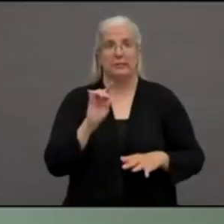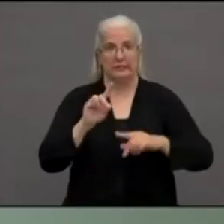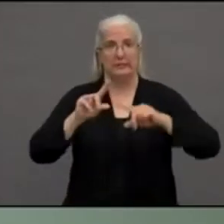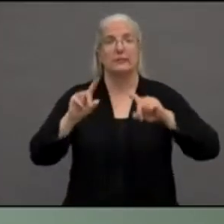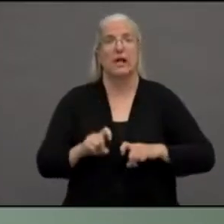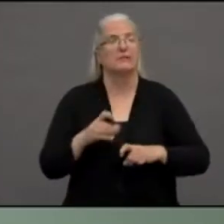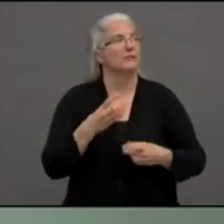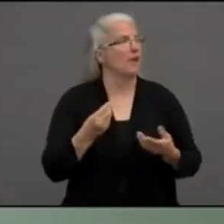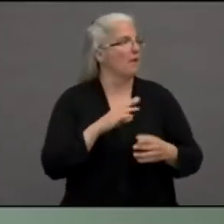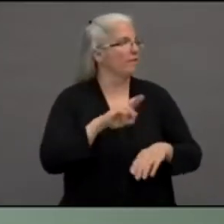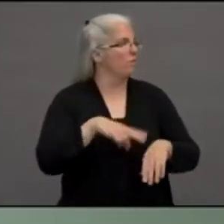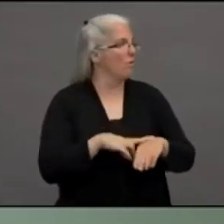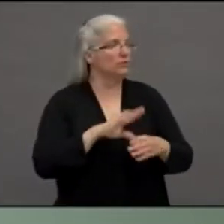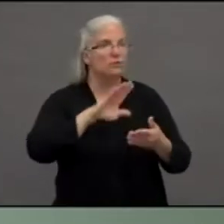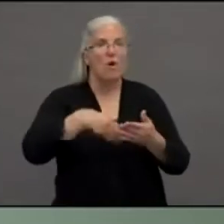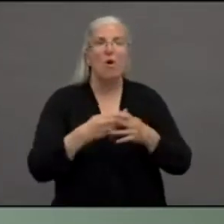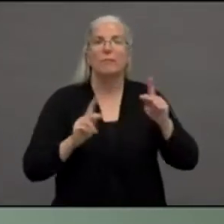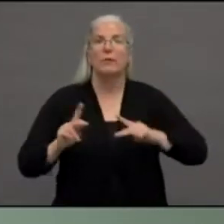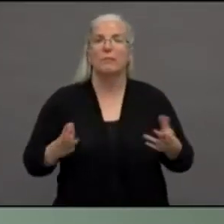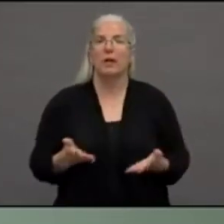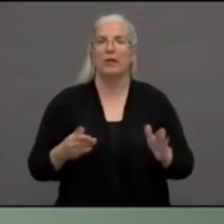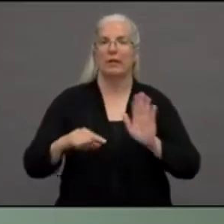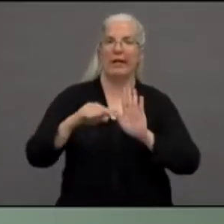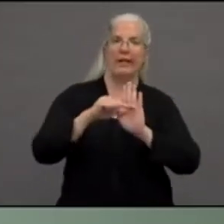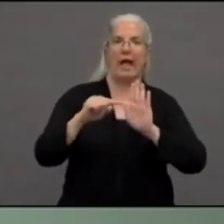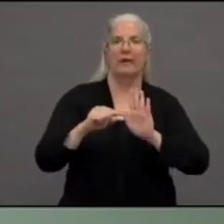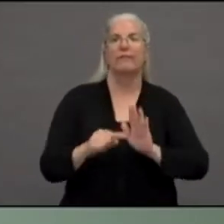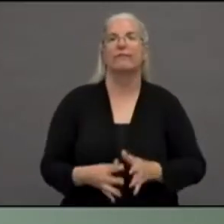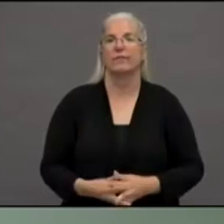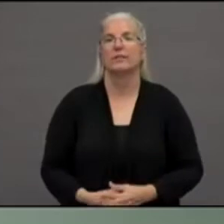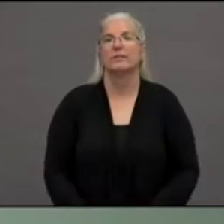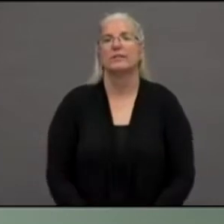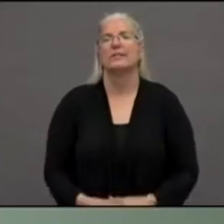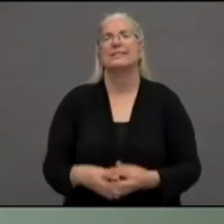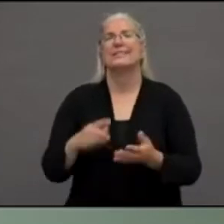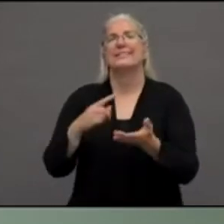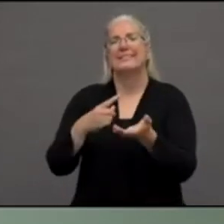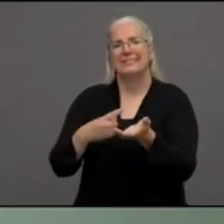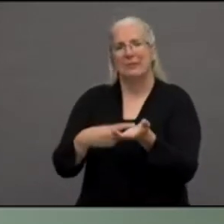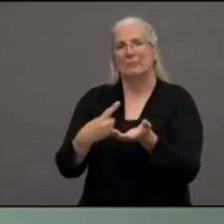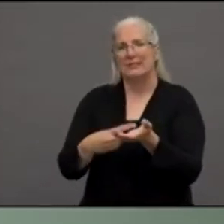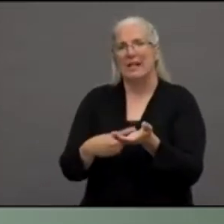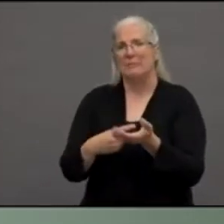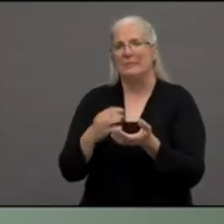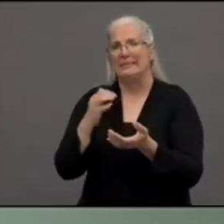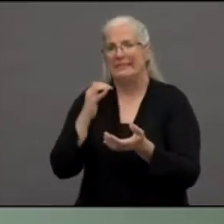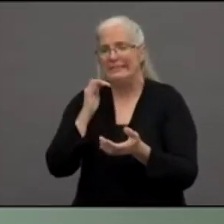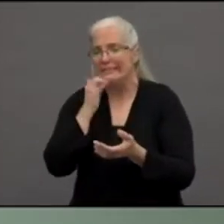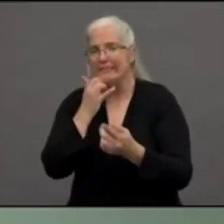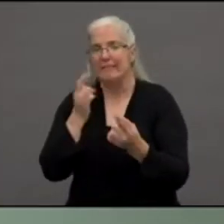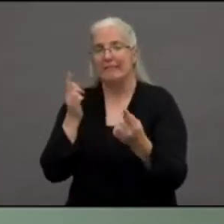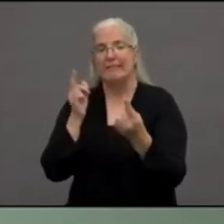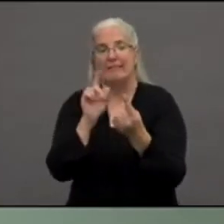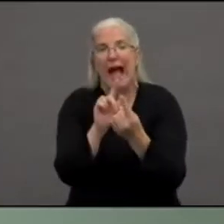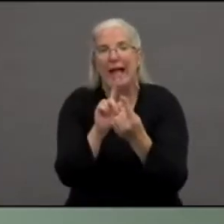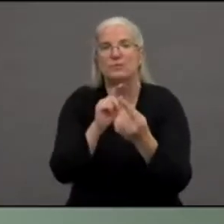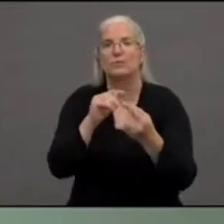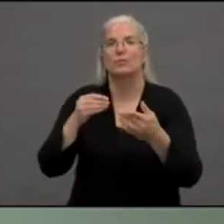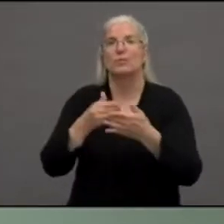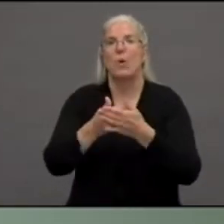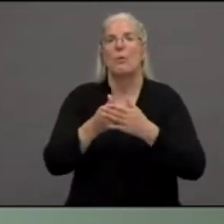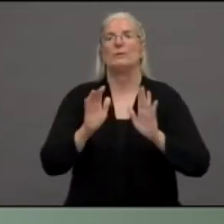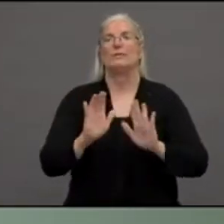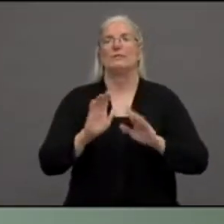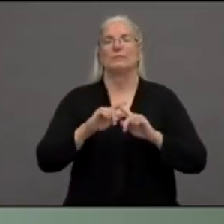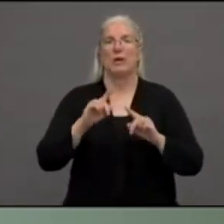there are times when we make mistakes and we do get a little bit too close because this is like home. We're here more than we are at home,